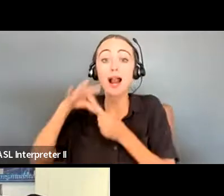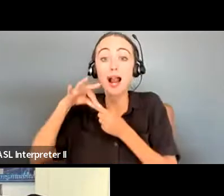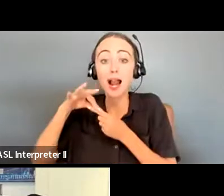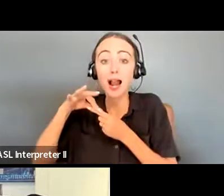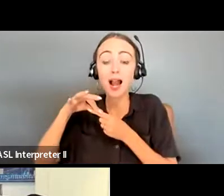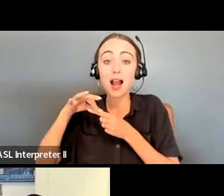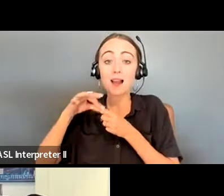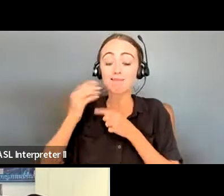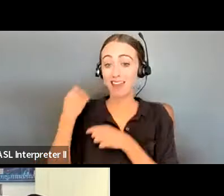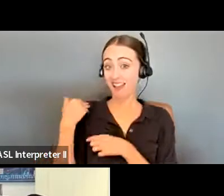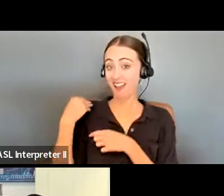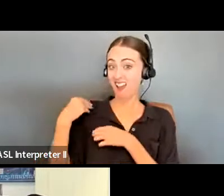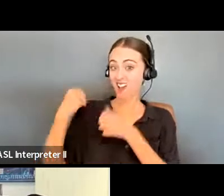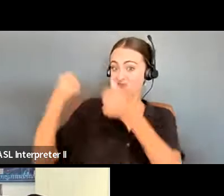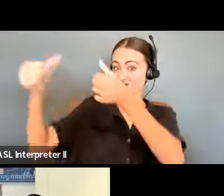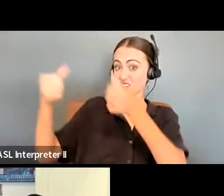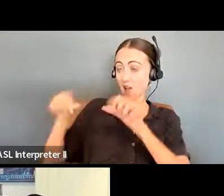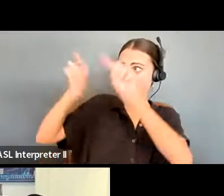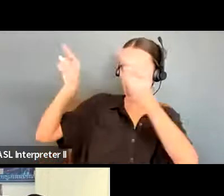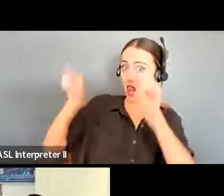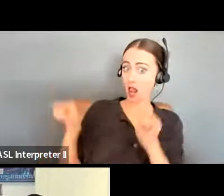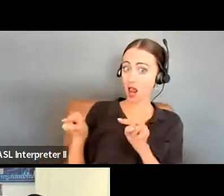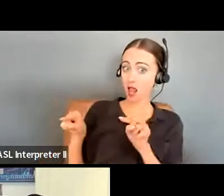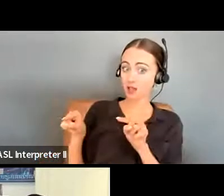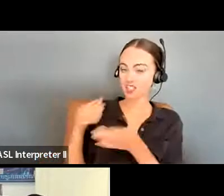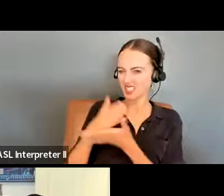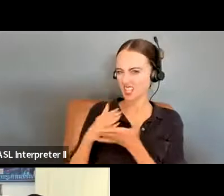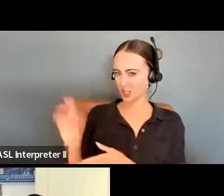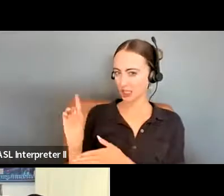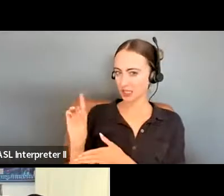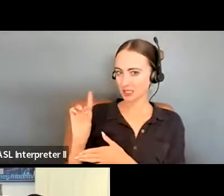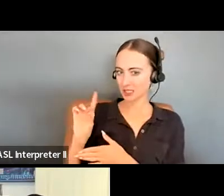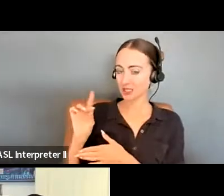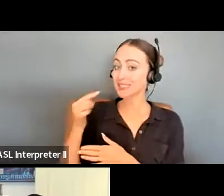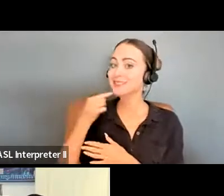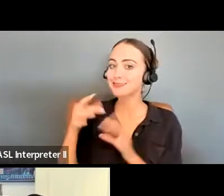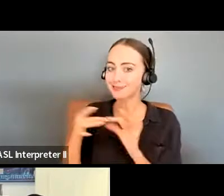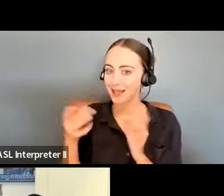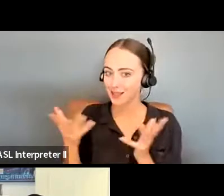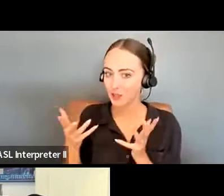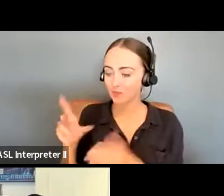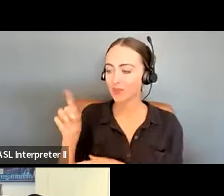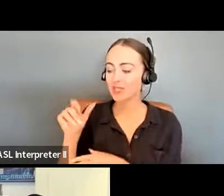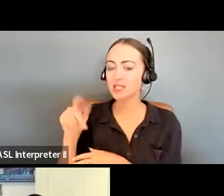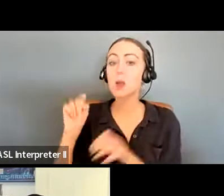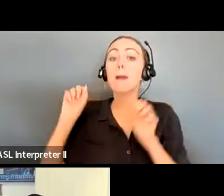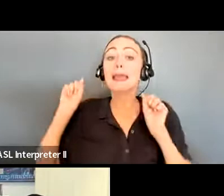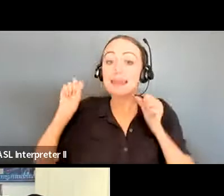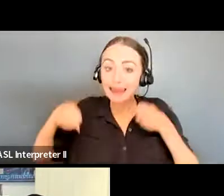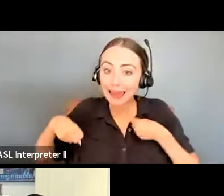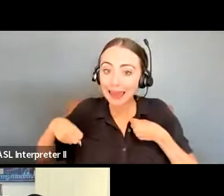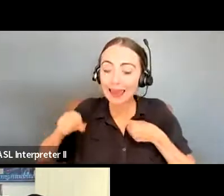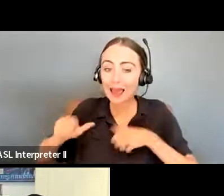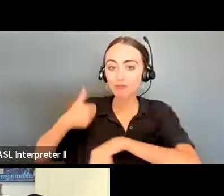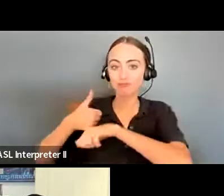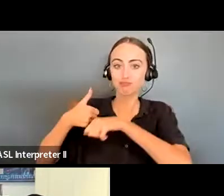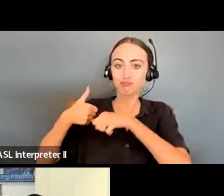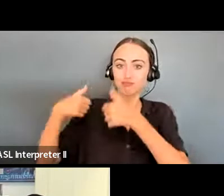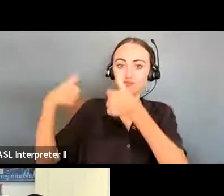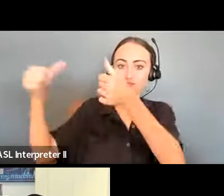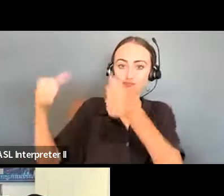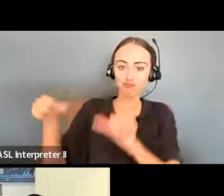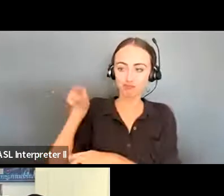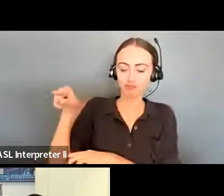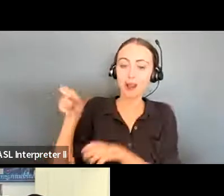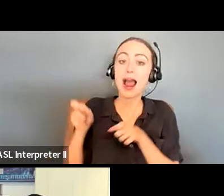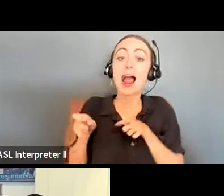signage pursuant to section D. And subsection D says, DDOT may install signage at any intersection allowing